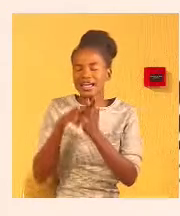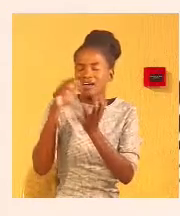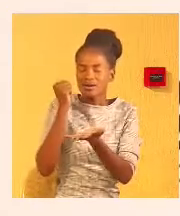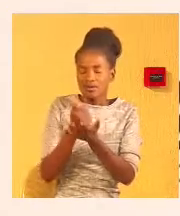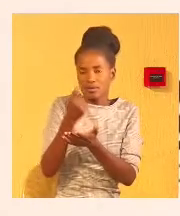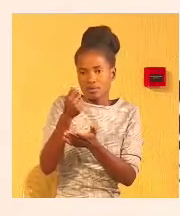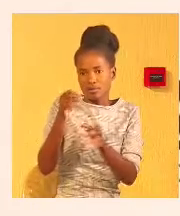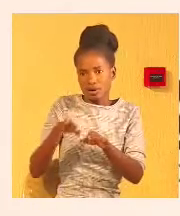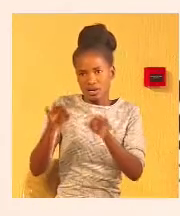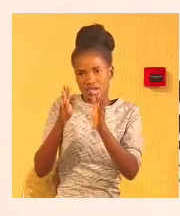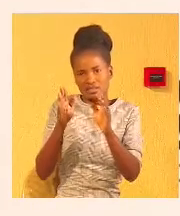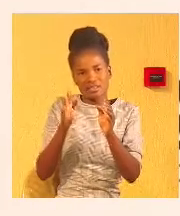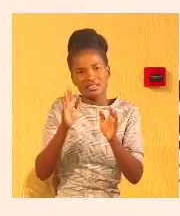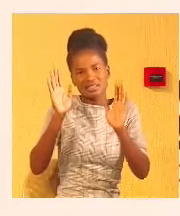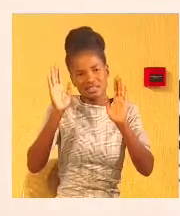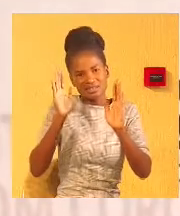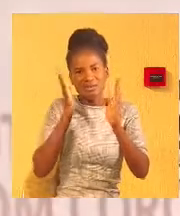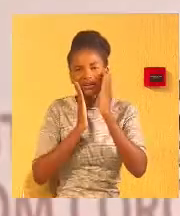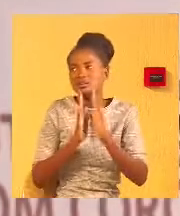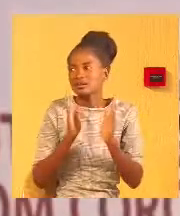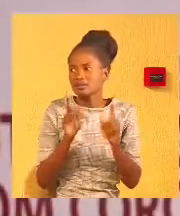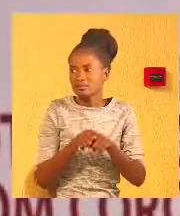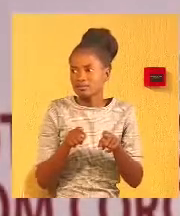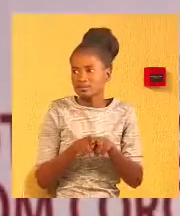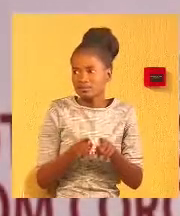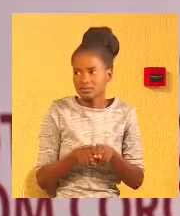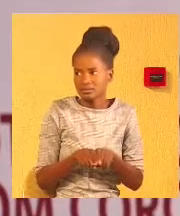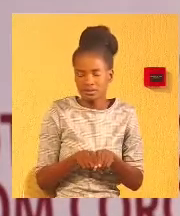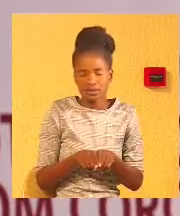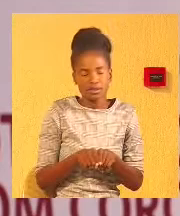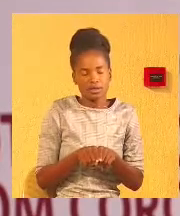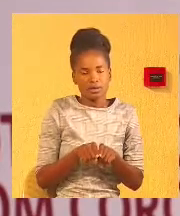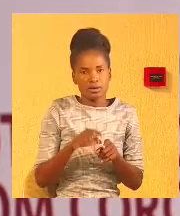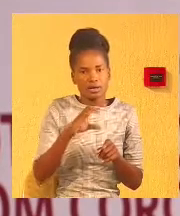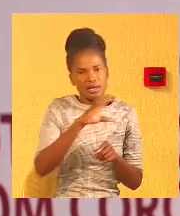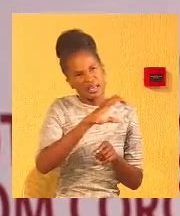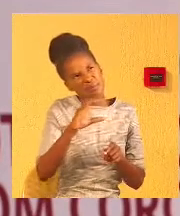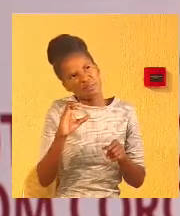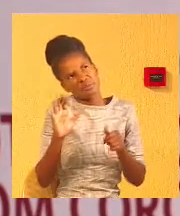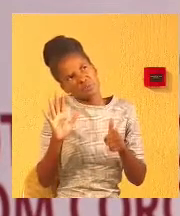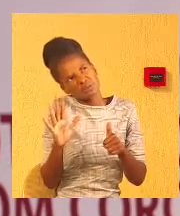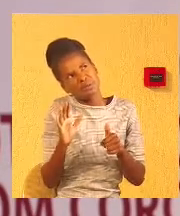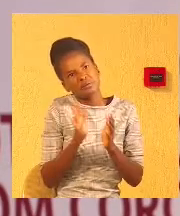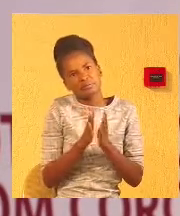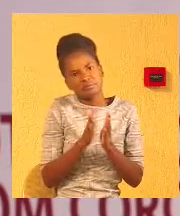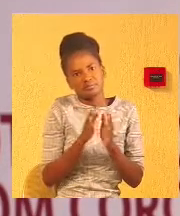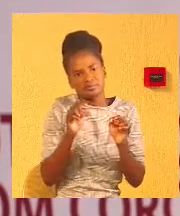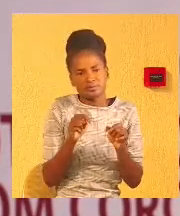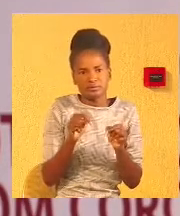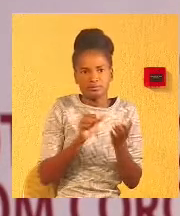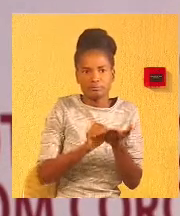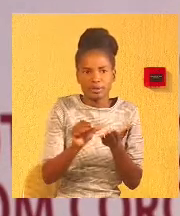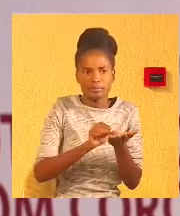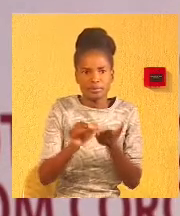burdens. All right. For now, that is all. Ms. Kulu will give you a chance at the end. We have 2 more questions.